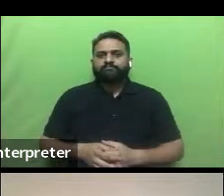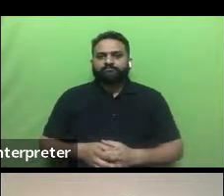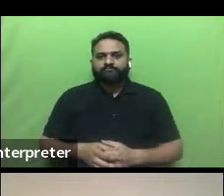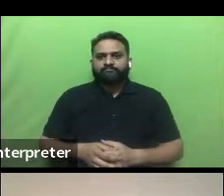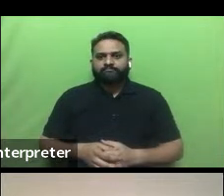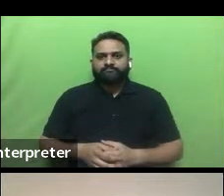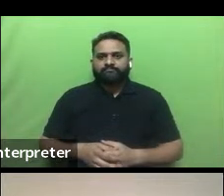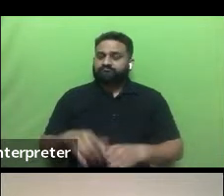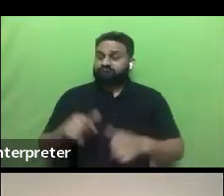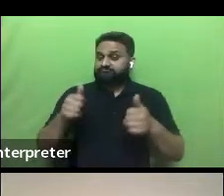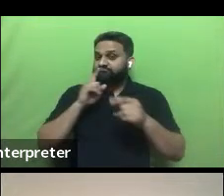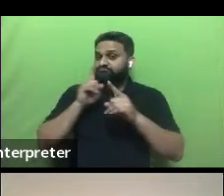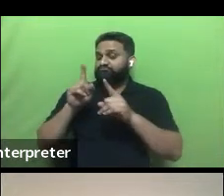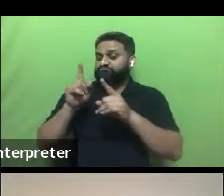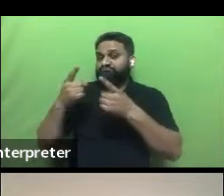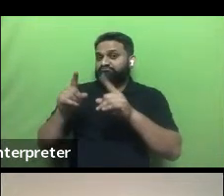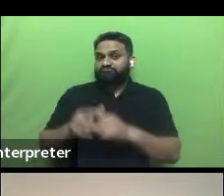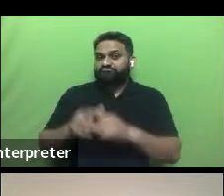Absolutely.